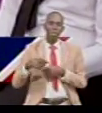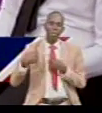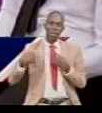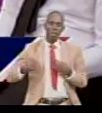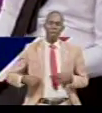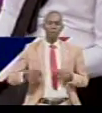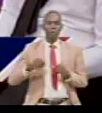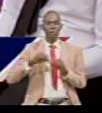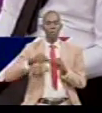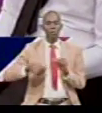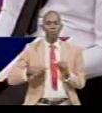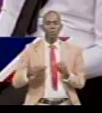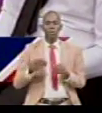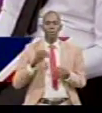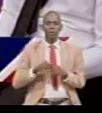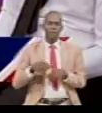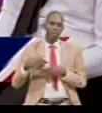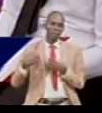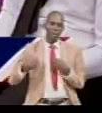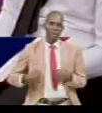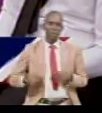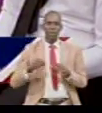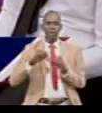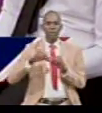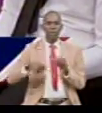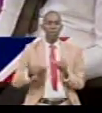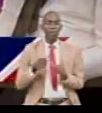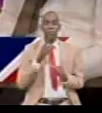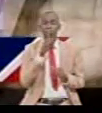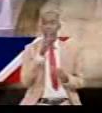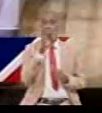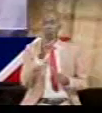circumcision. Heart circumcision. Actually,